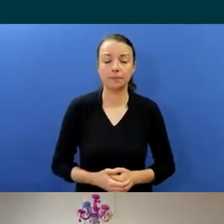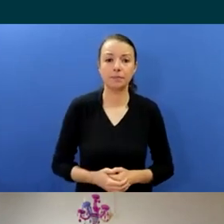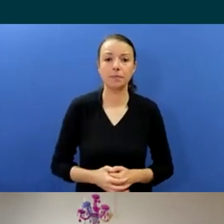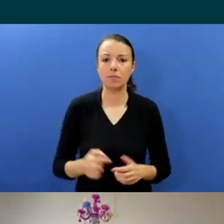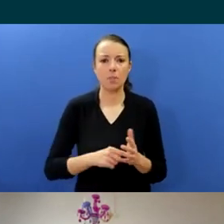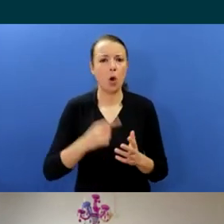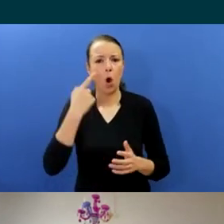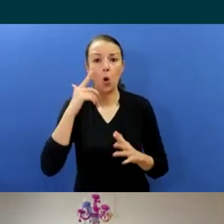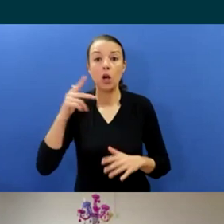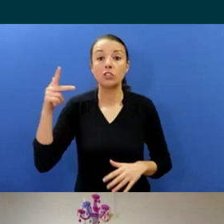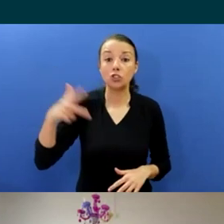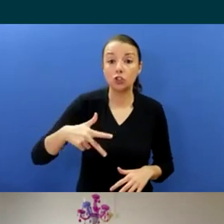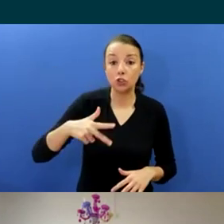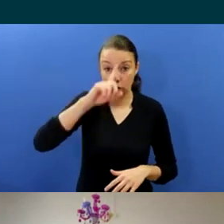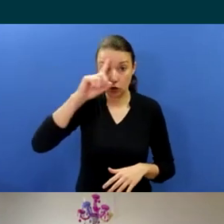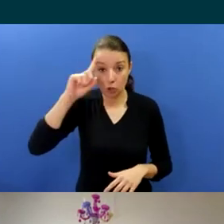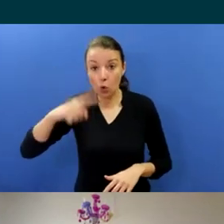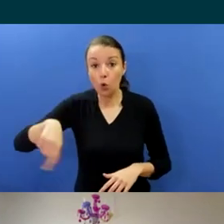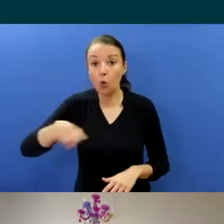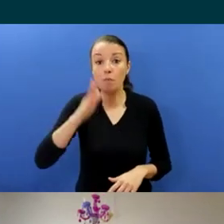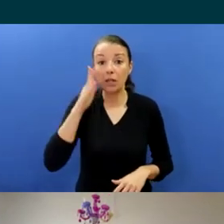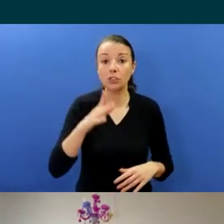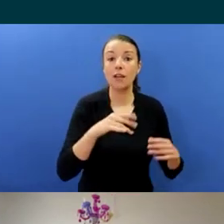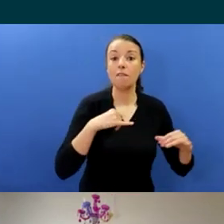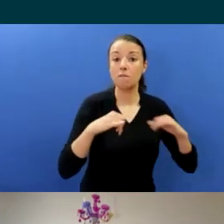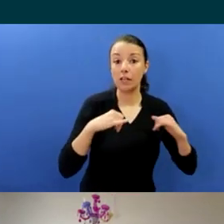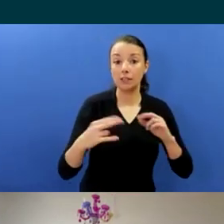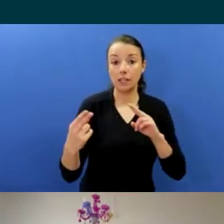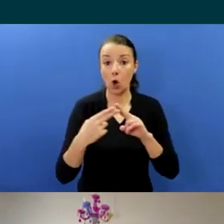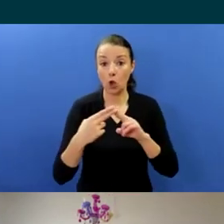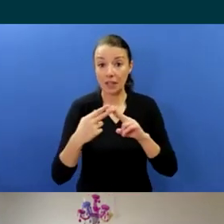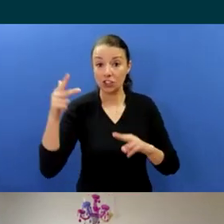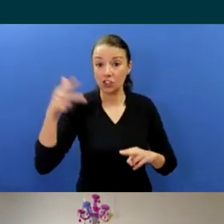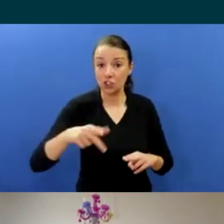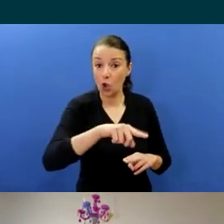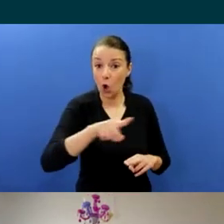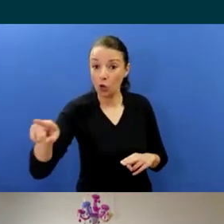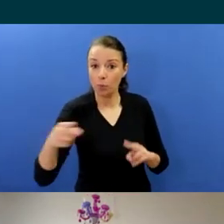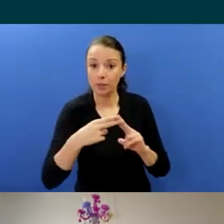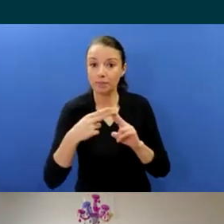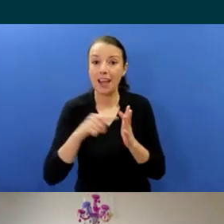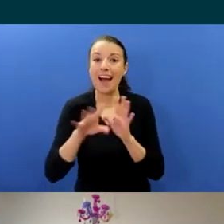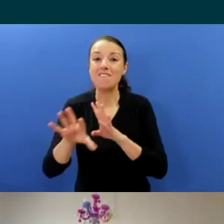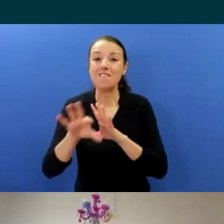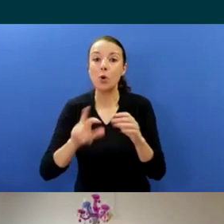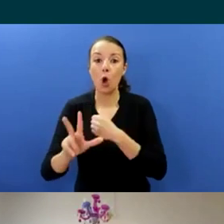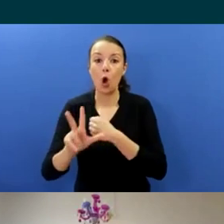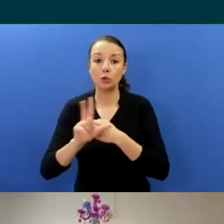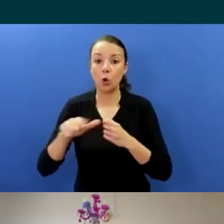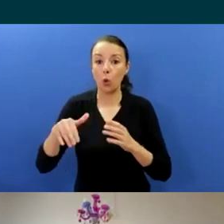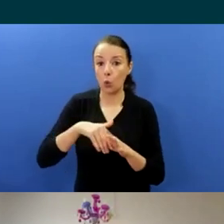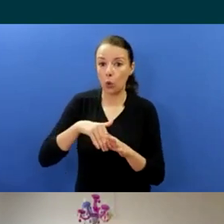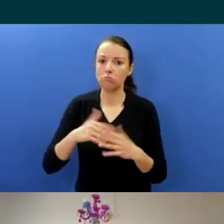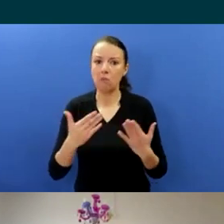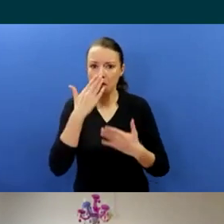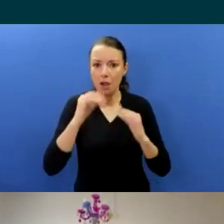contacted for a selection of 80 participants. So how does it go? The authorities